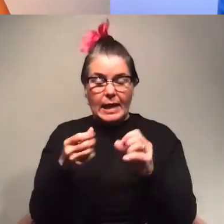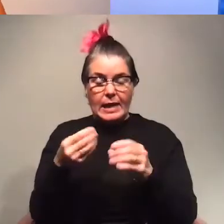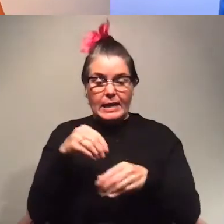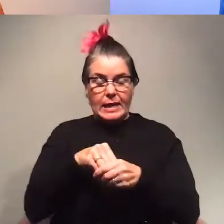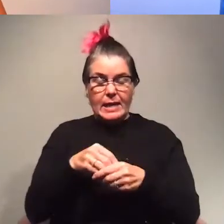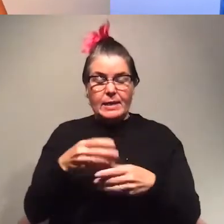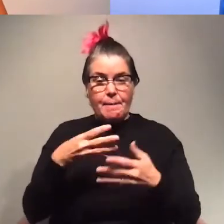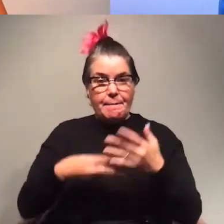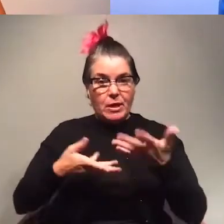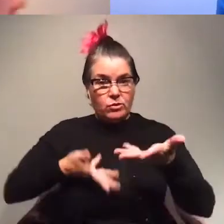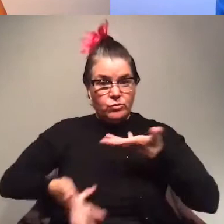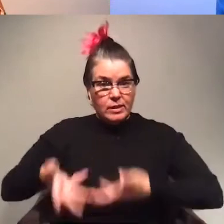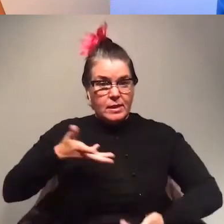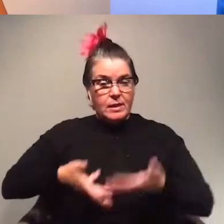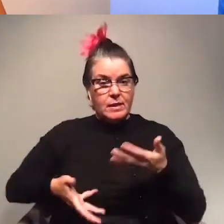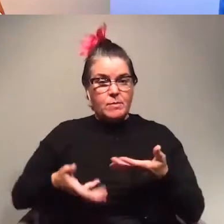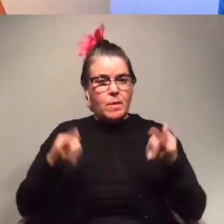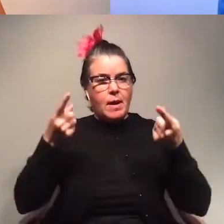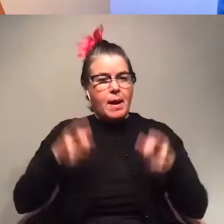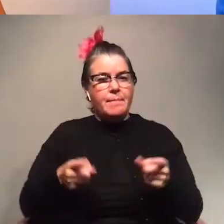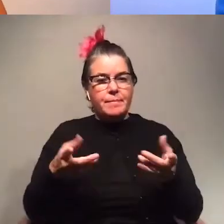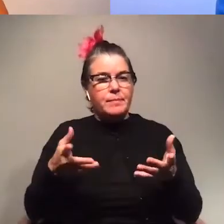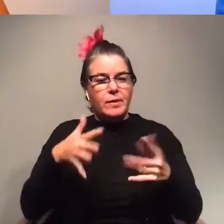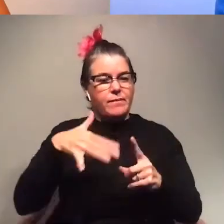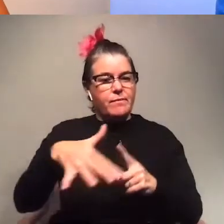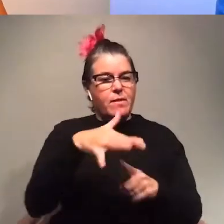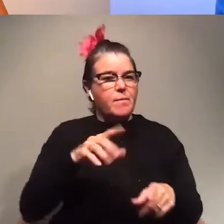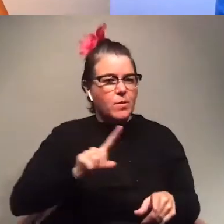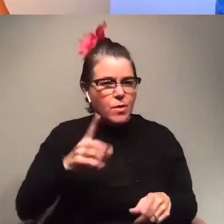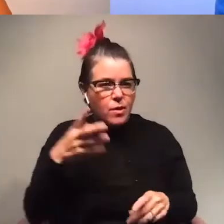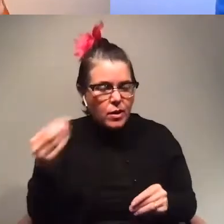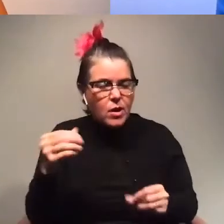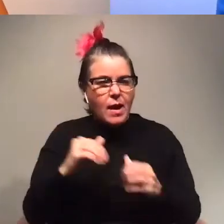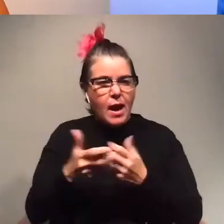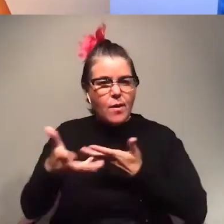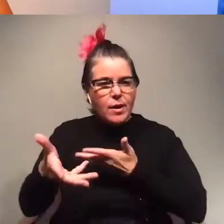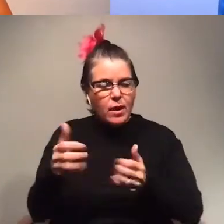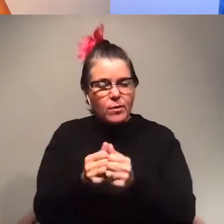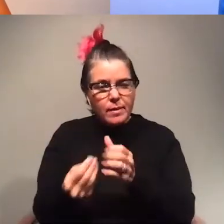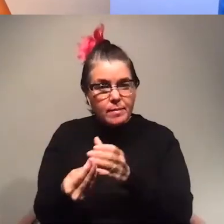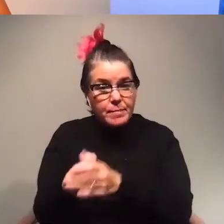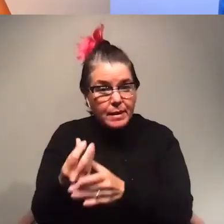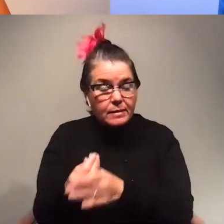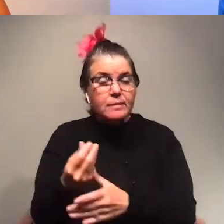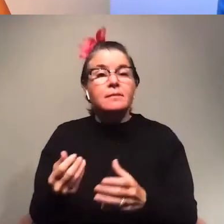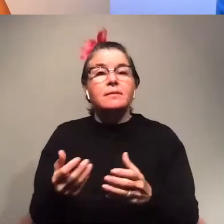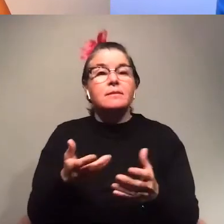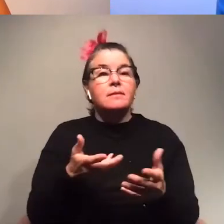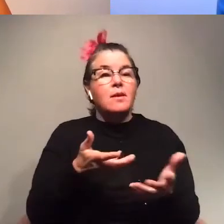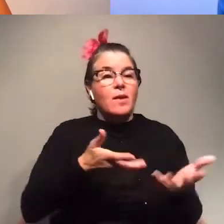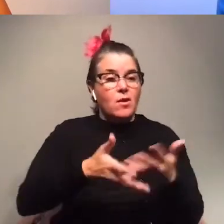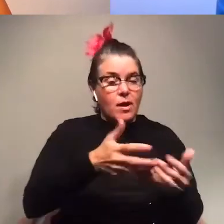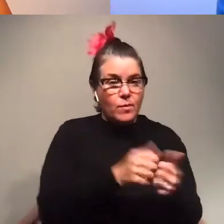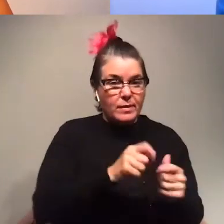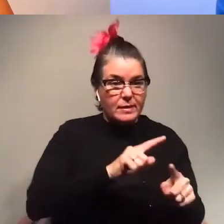like what's going to happen in our environment, like where are they going to go, how are they going to interact with like our plants, how are they going to interact with different